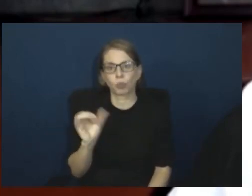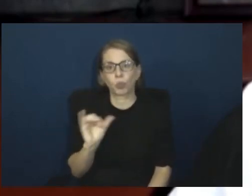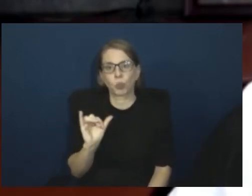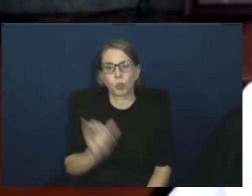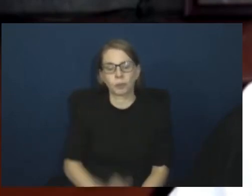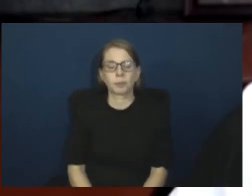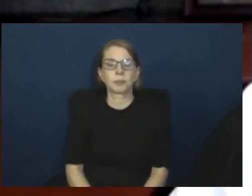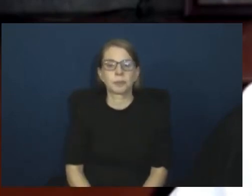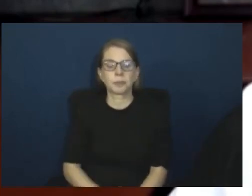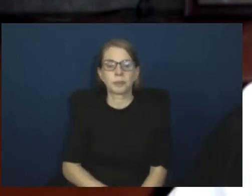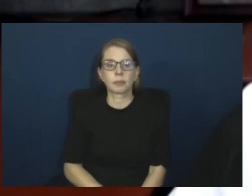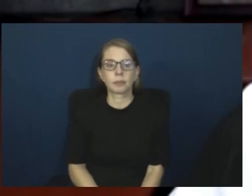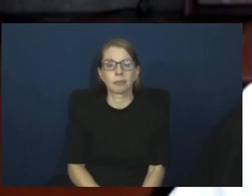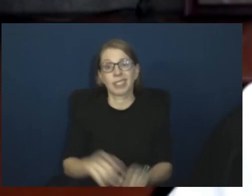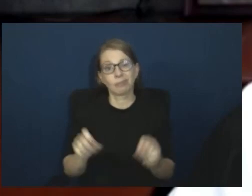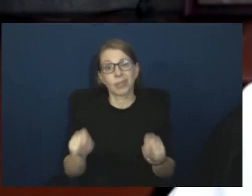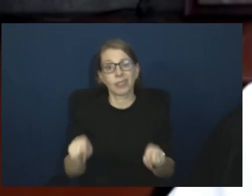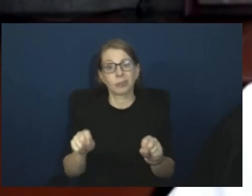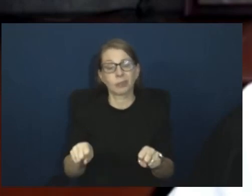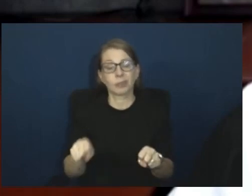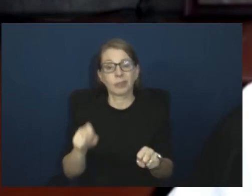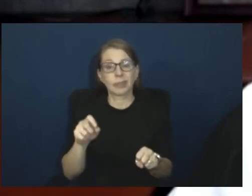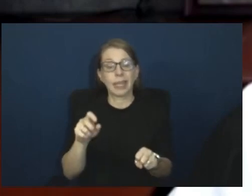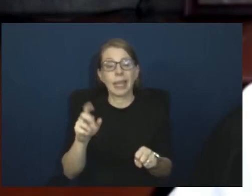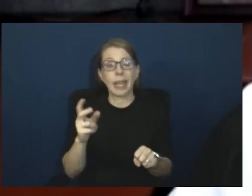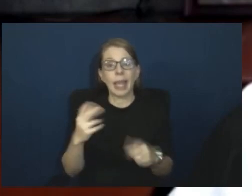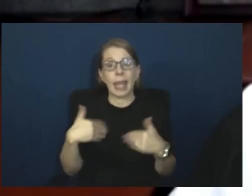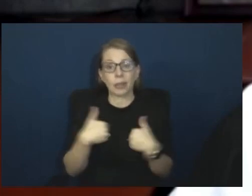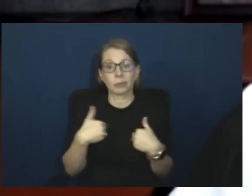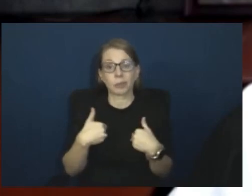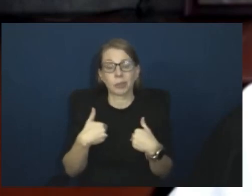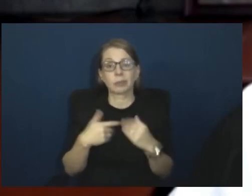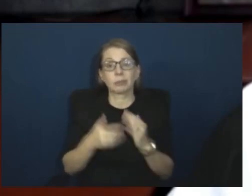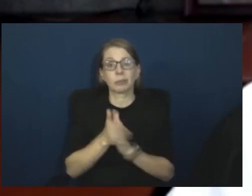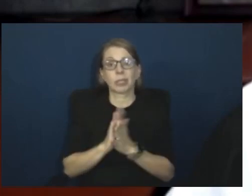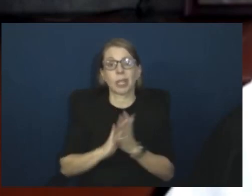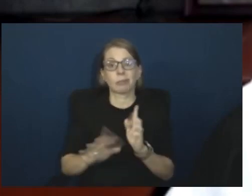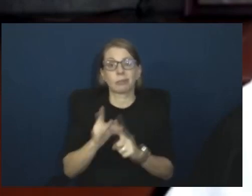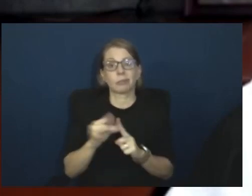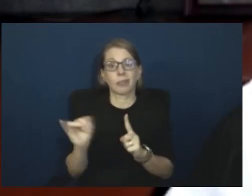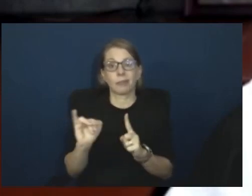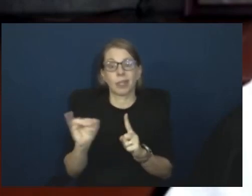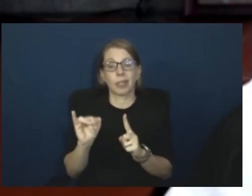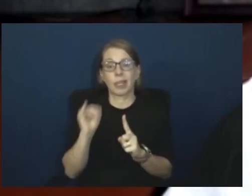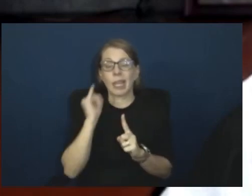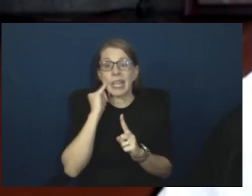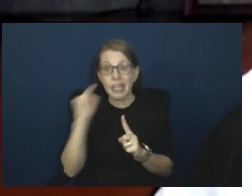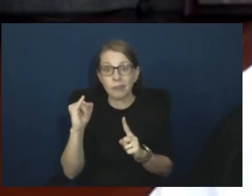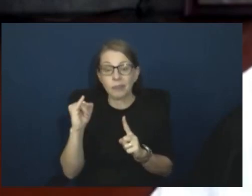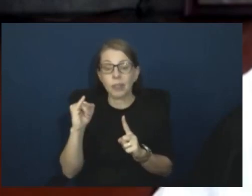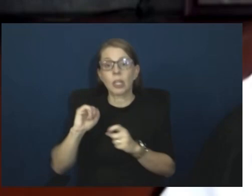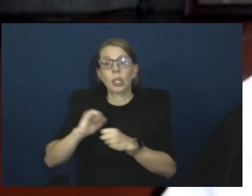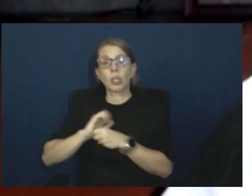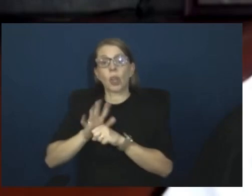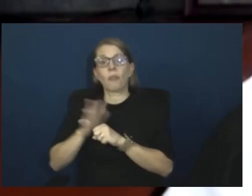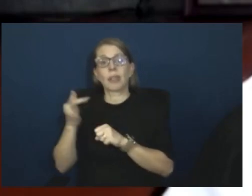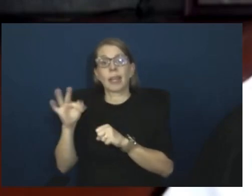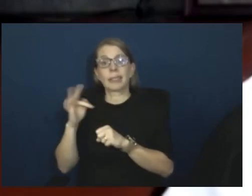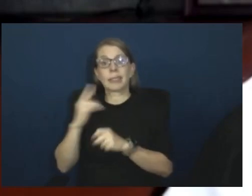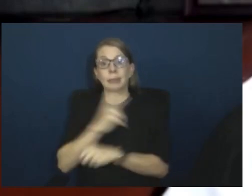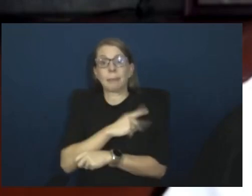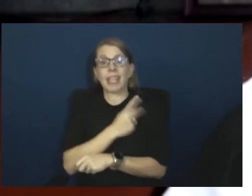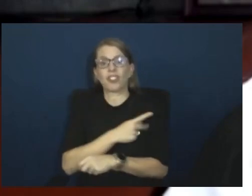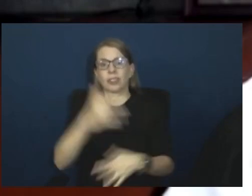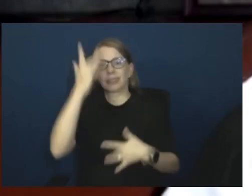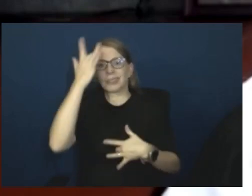there is a potential that these animals get infected in being in contact with SARS-CoV-2 patients. So I would say